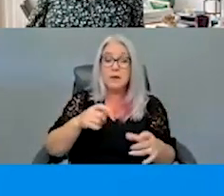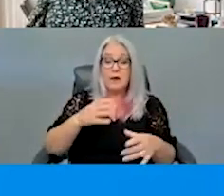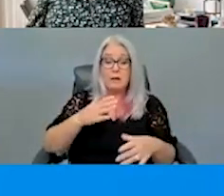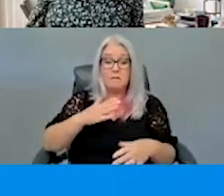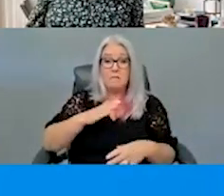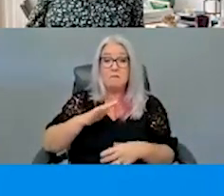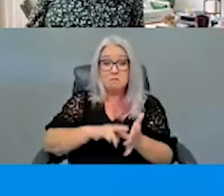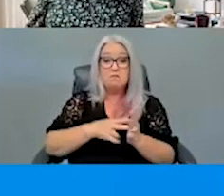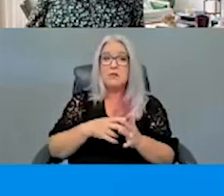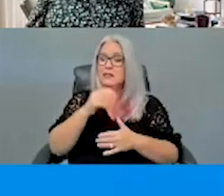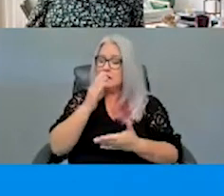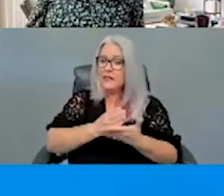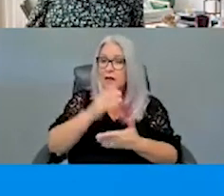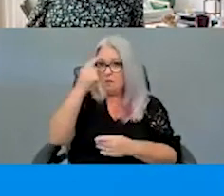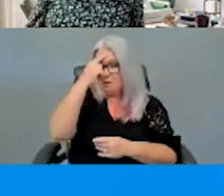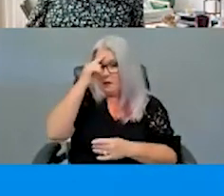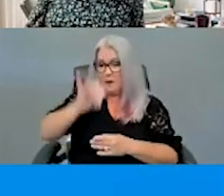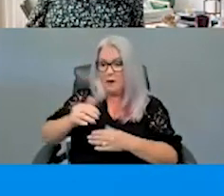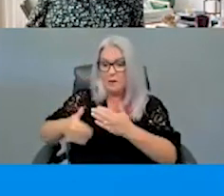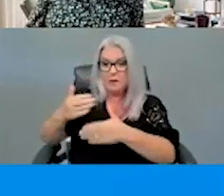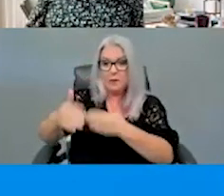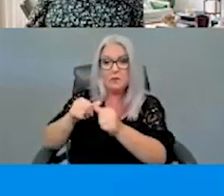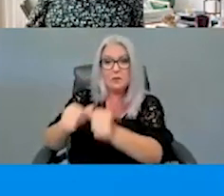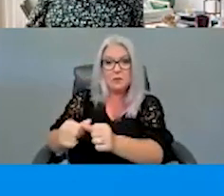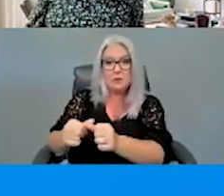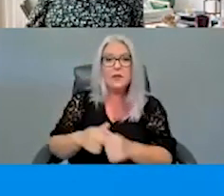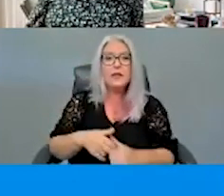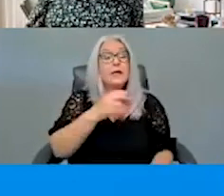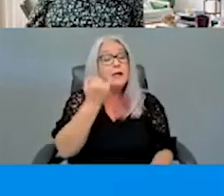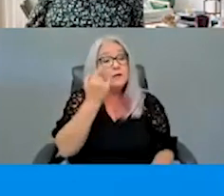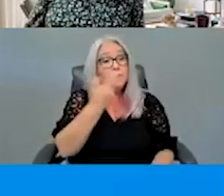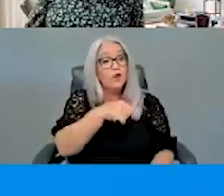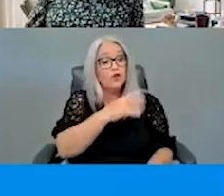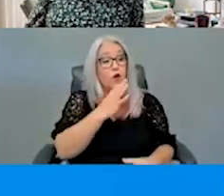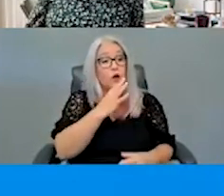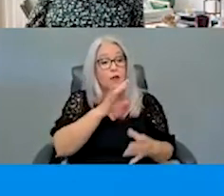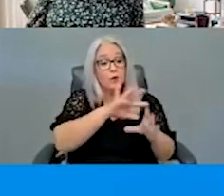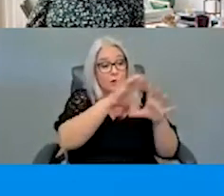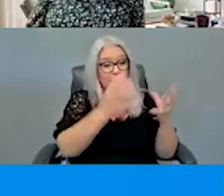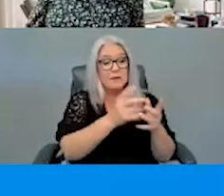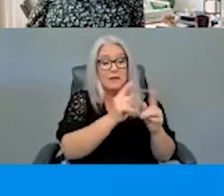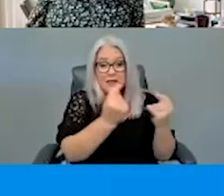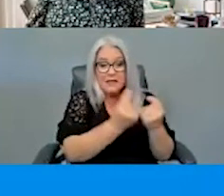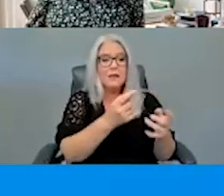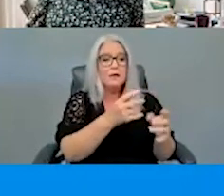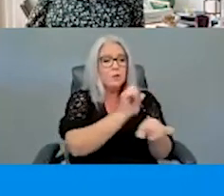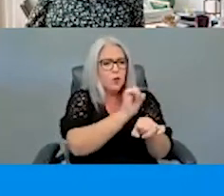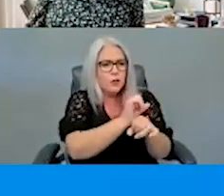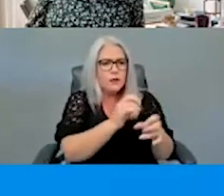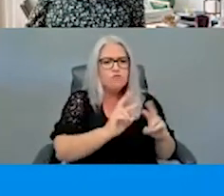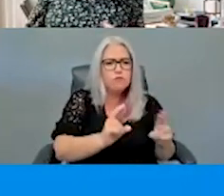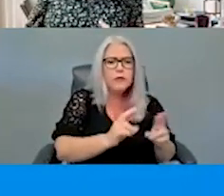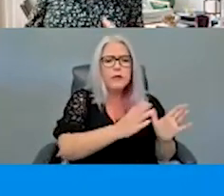to be a part of teams that are developing materials for emergency preparedness, ensure that if I'm a family